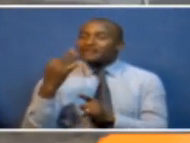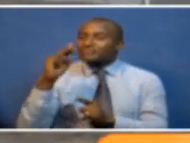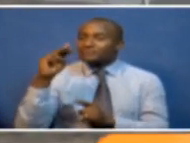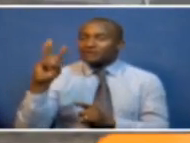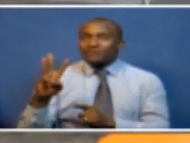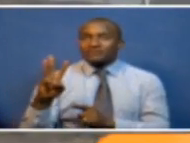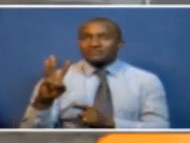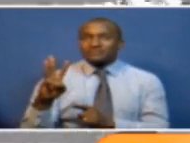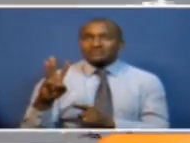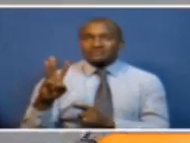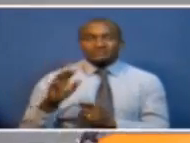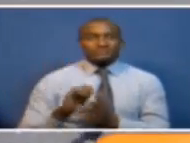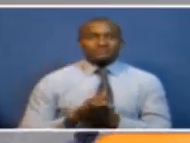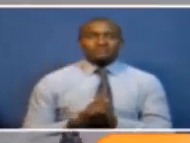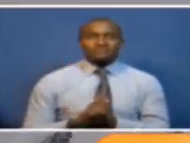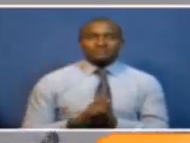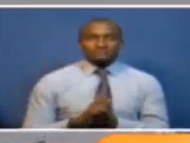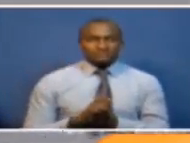310 megawatts.